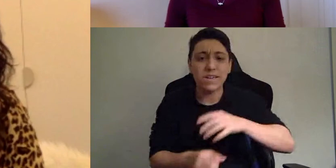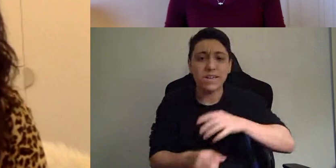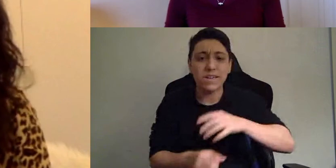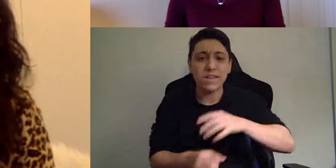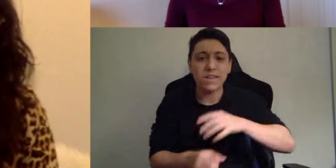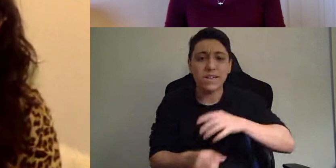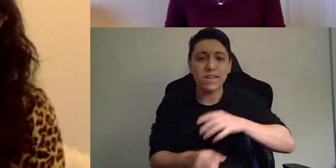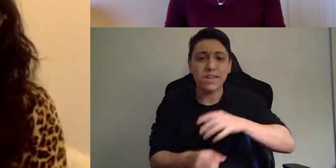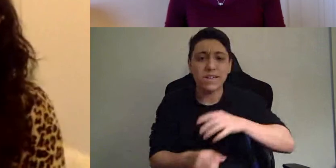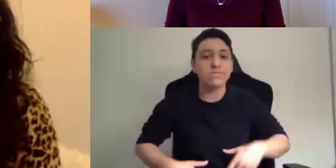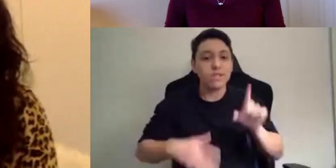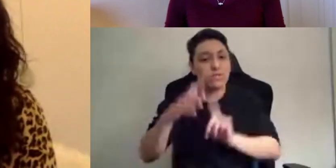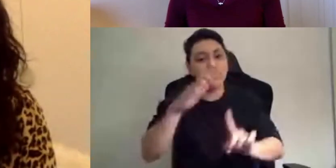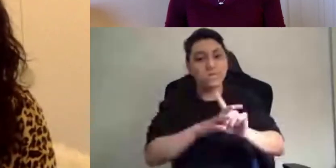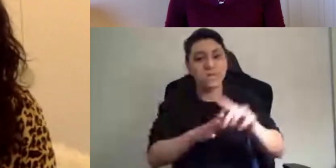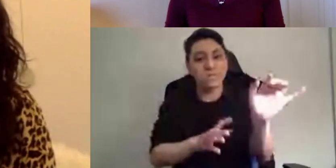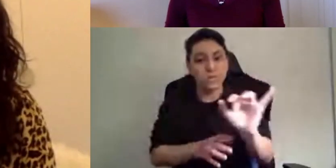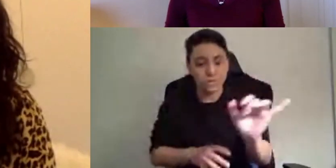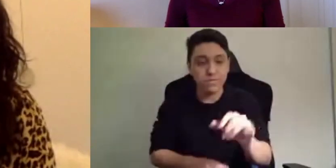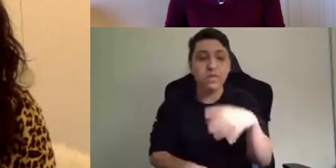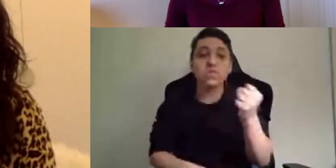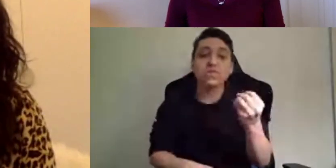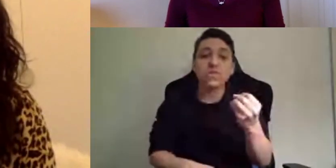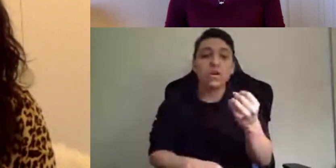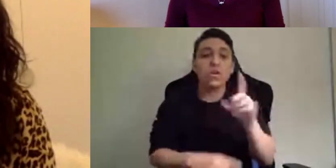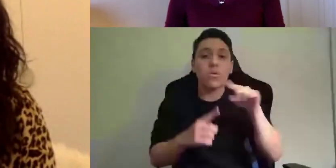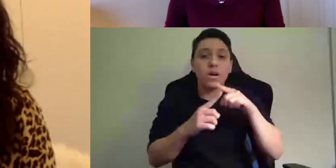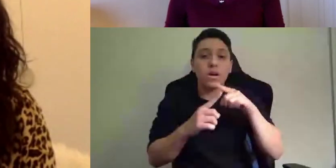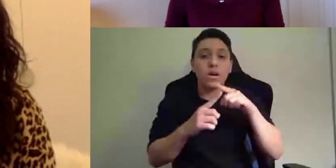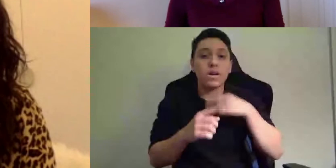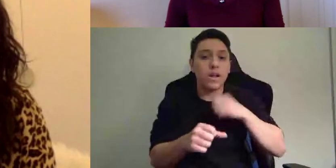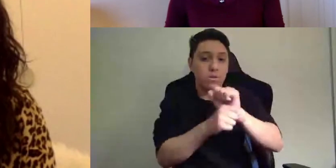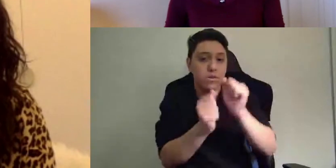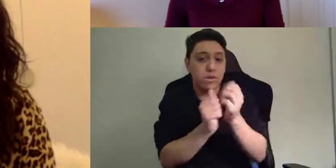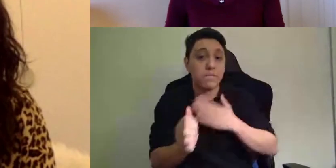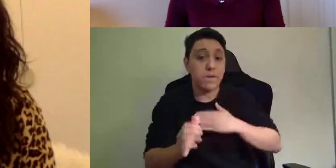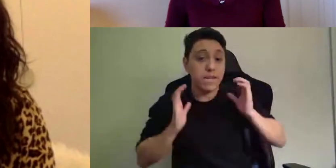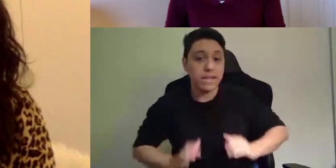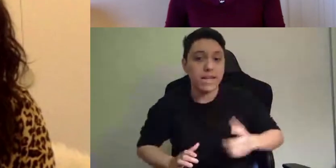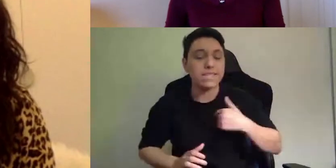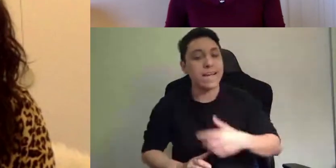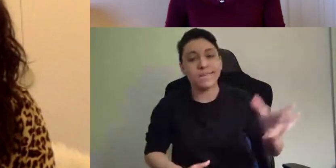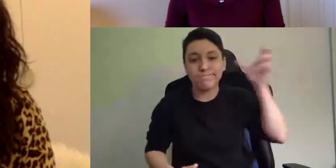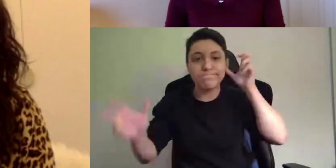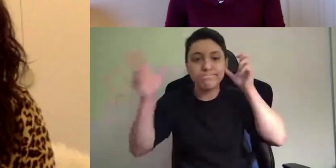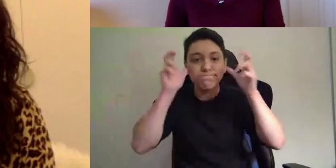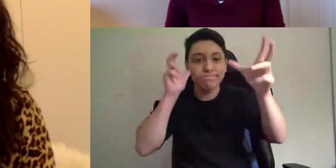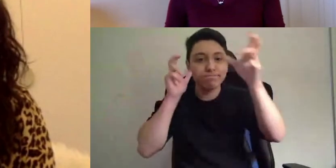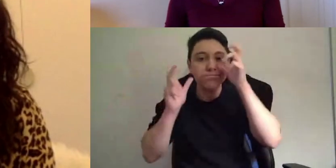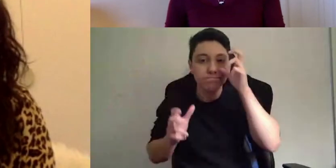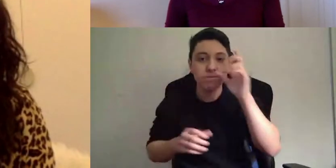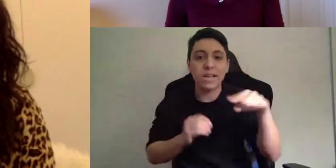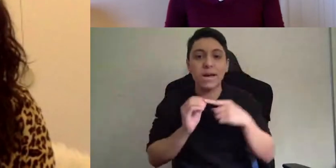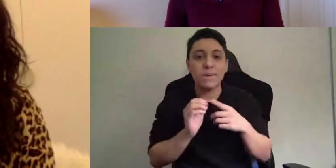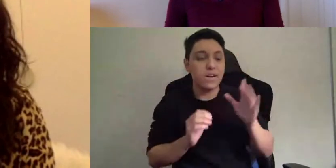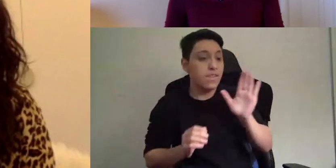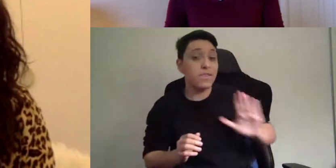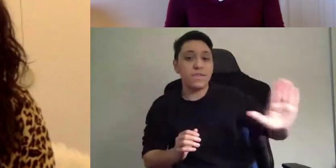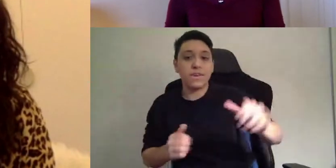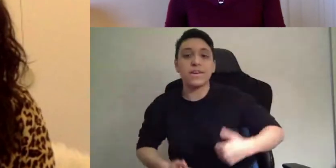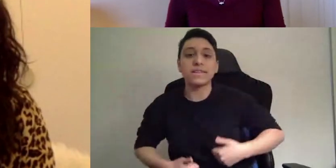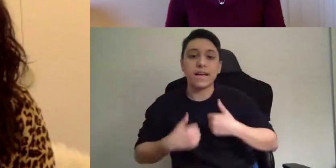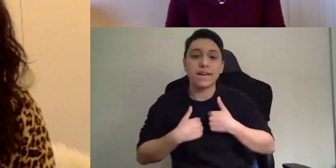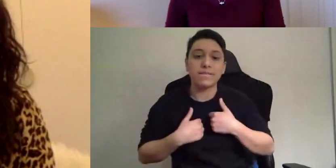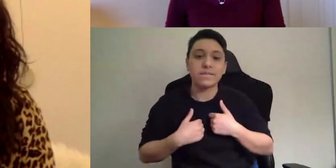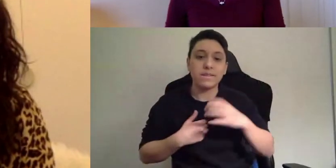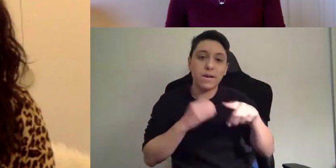And so when dealing with my clients, I listen to what each person has to tell me about their lives and about their experiences.